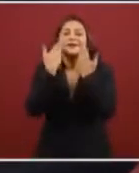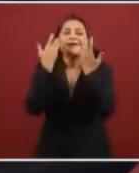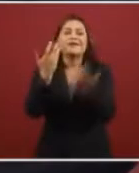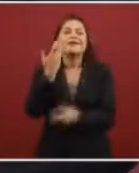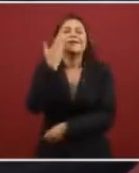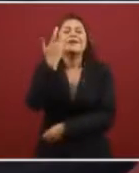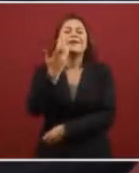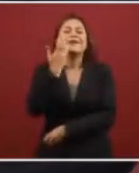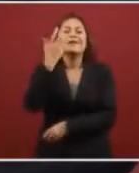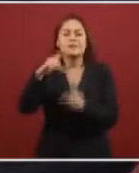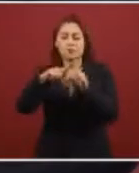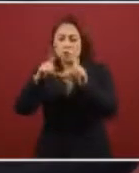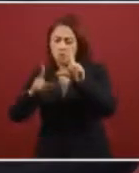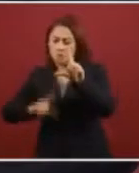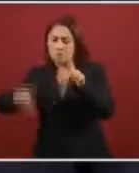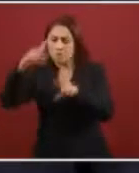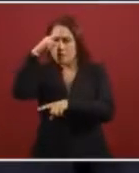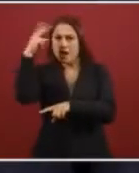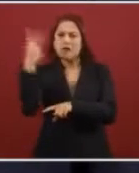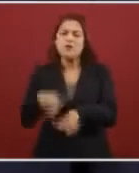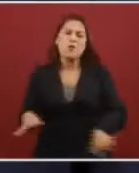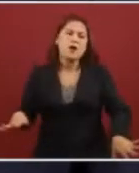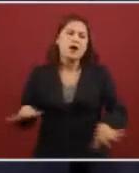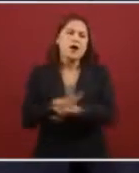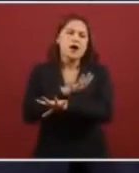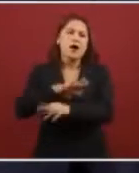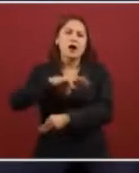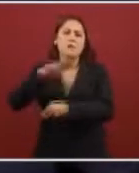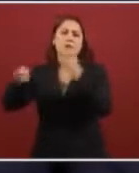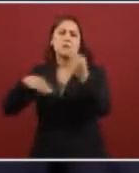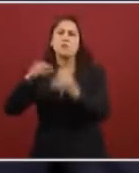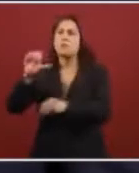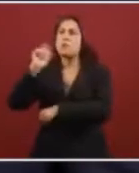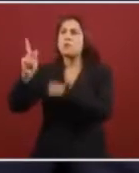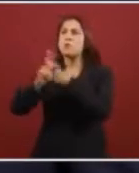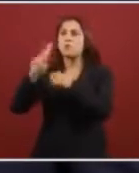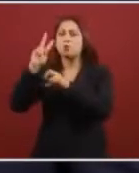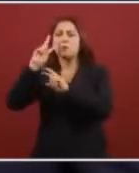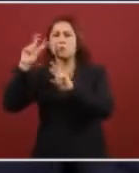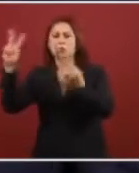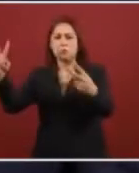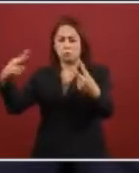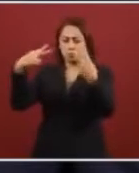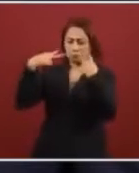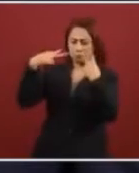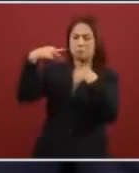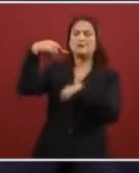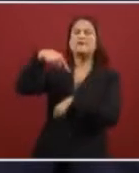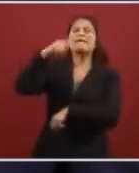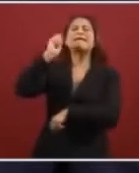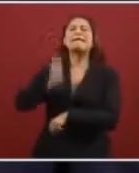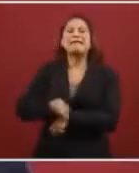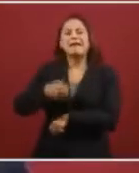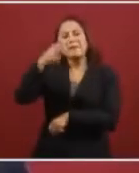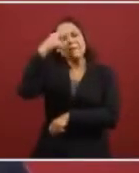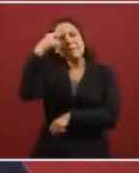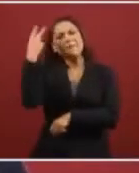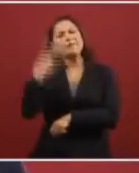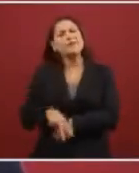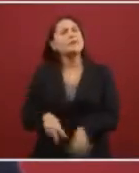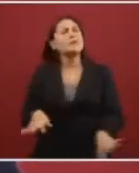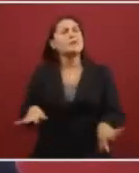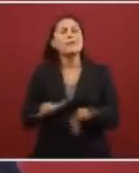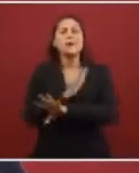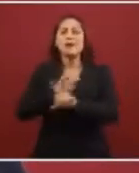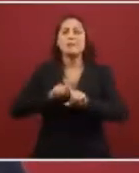image that Mexico has is a new one in the whole world. No es it's not that la imagen image de la